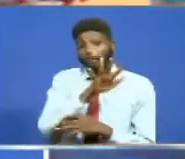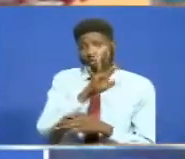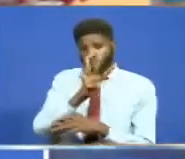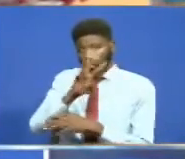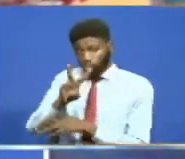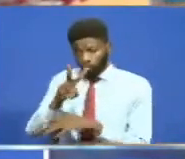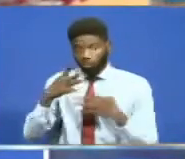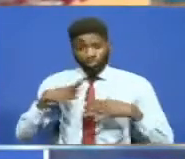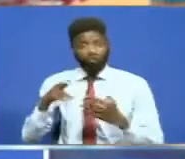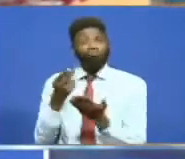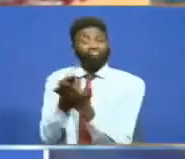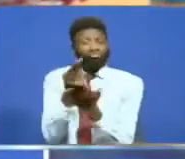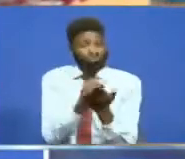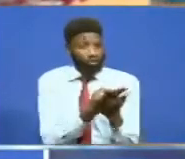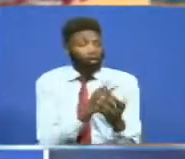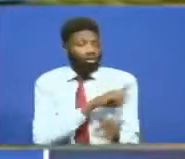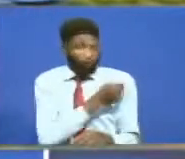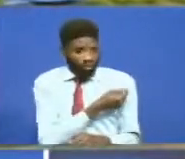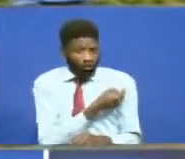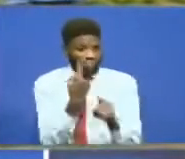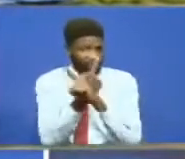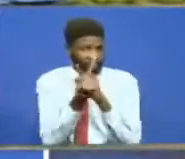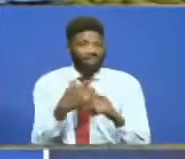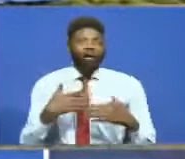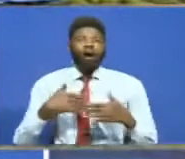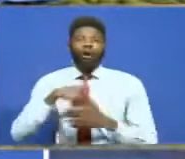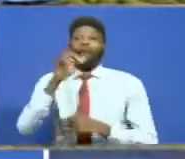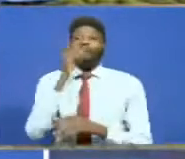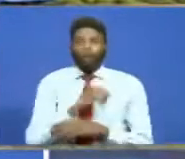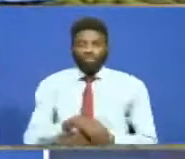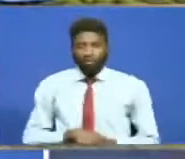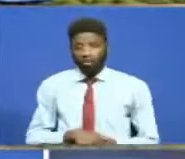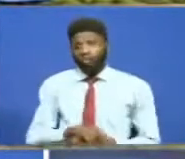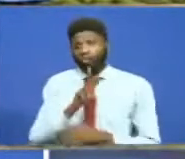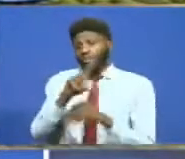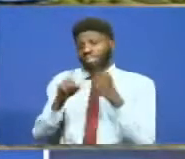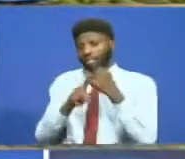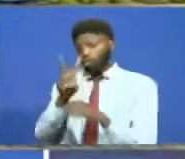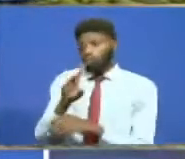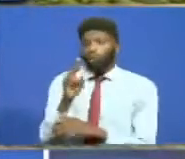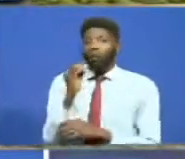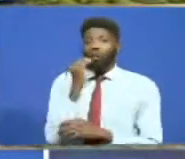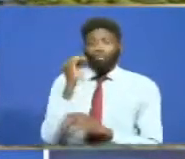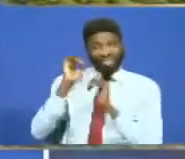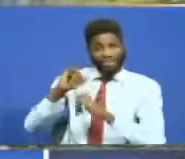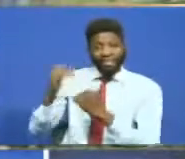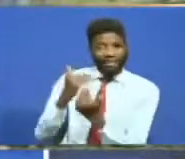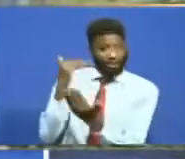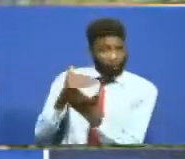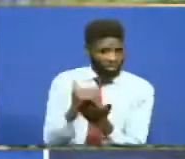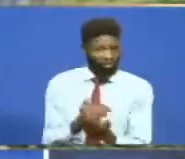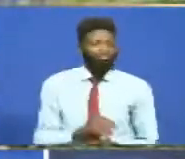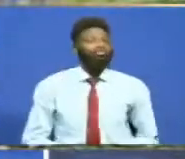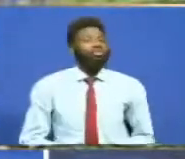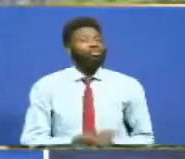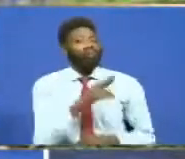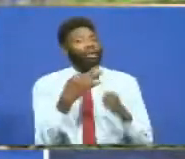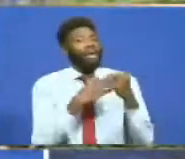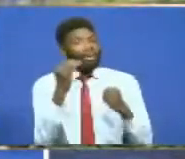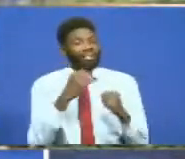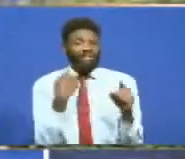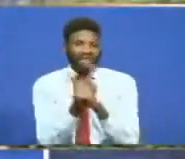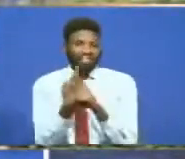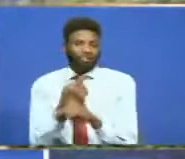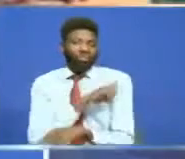the country were discharged, 262 from home-based care program and 280 from the various health